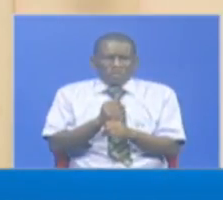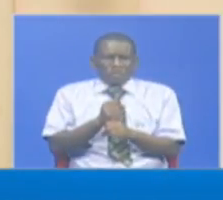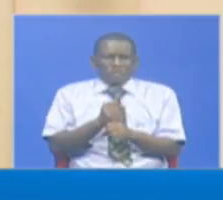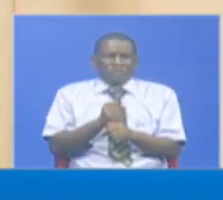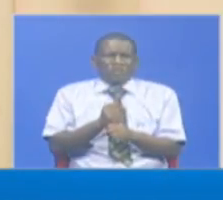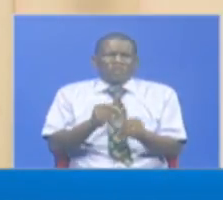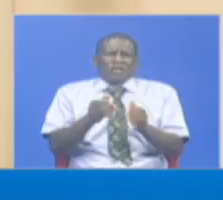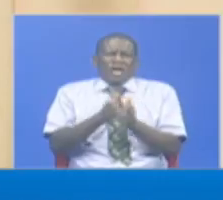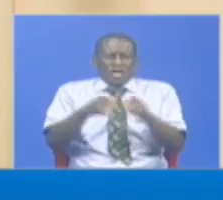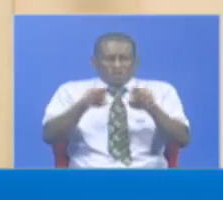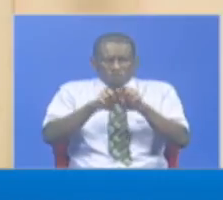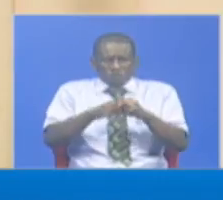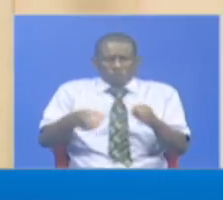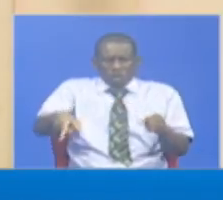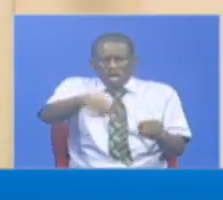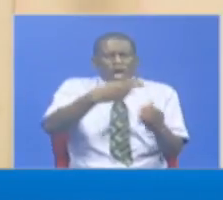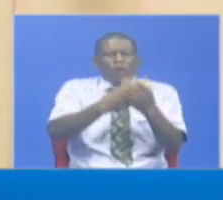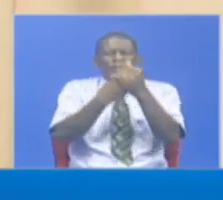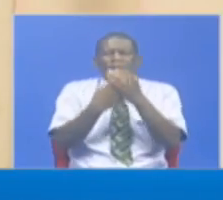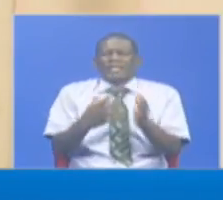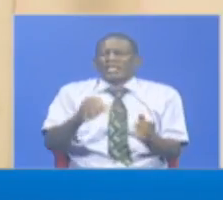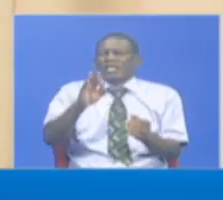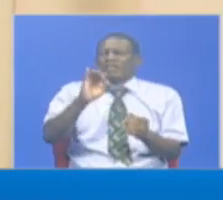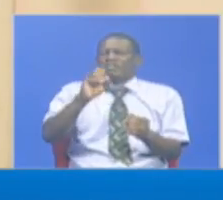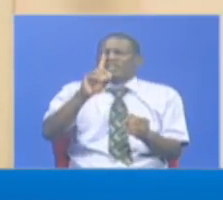And equally, our partner FIDA Kenya